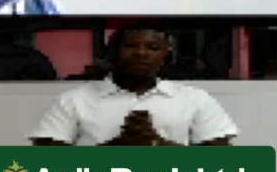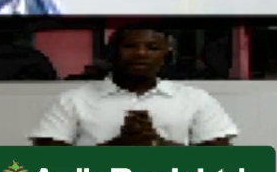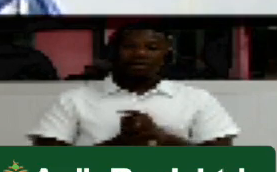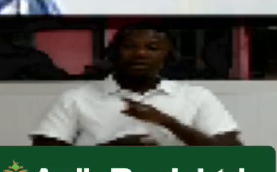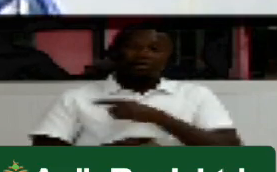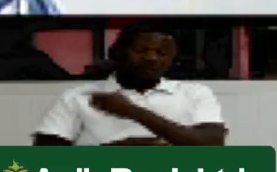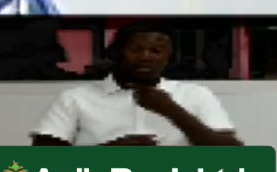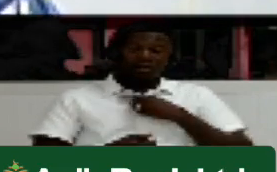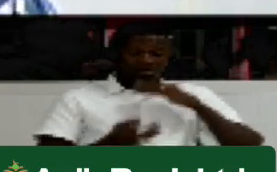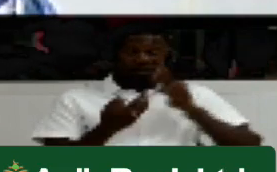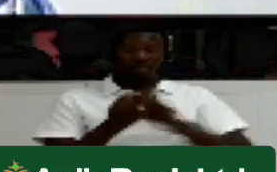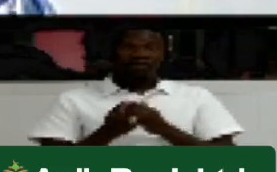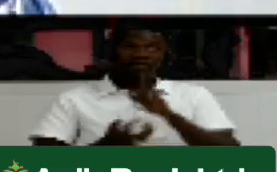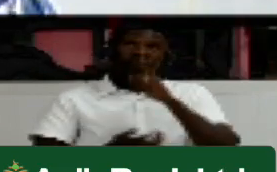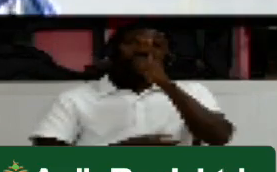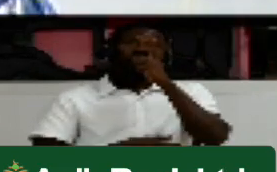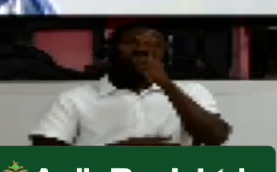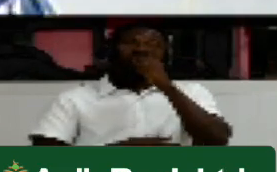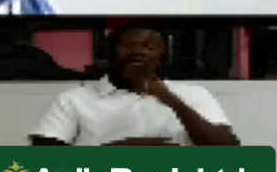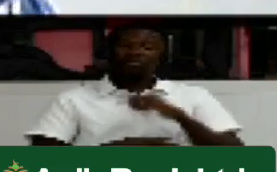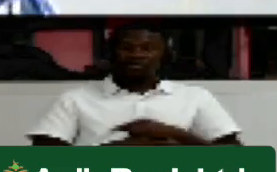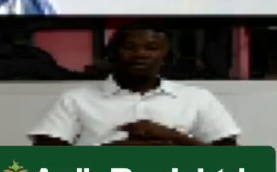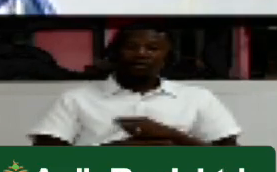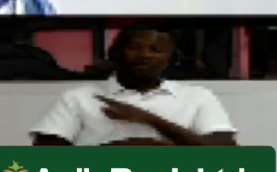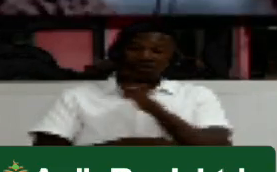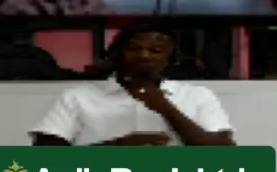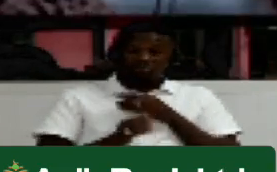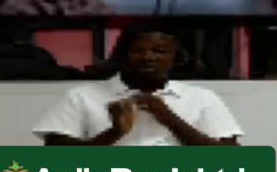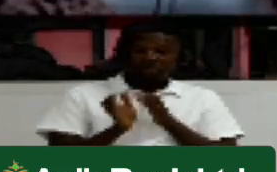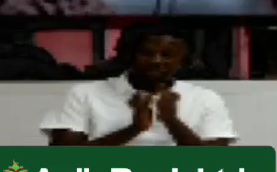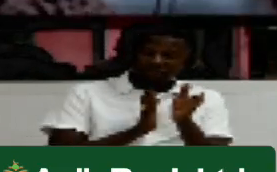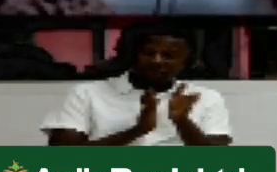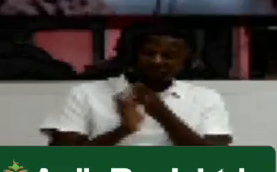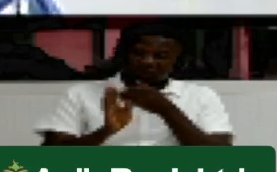They believe in God. They will encourage me.